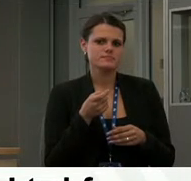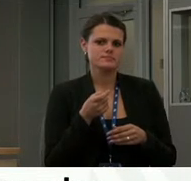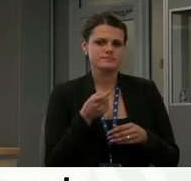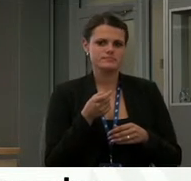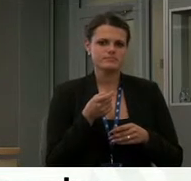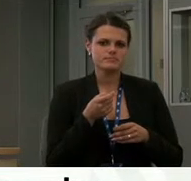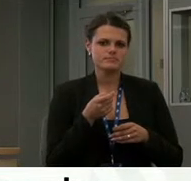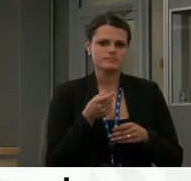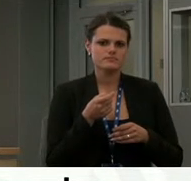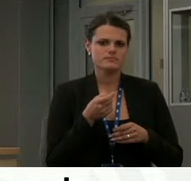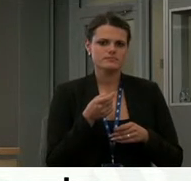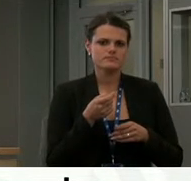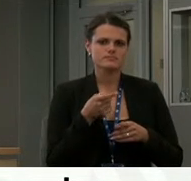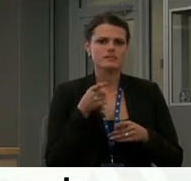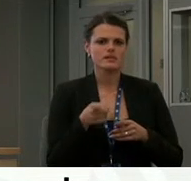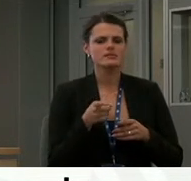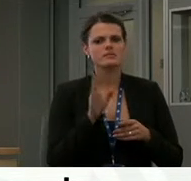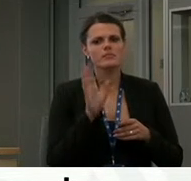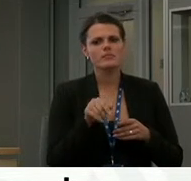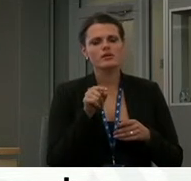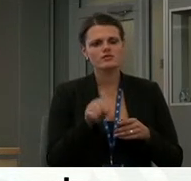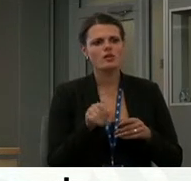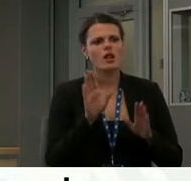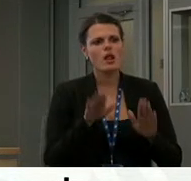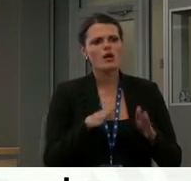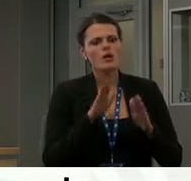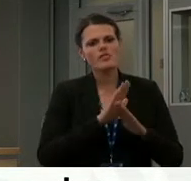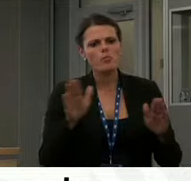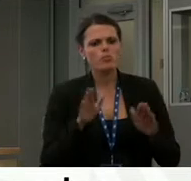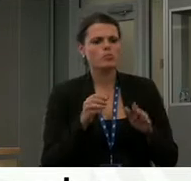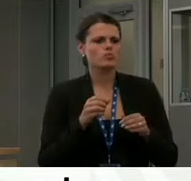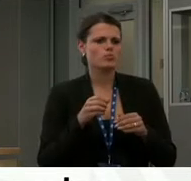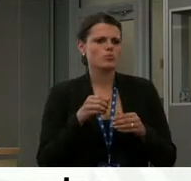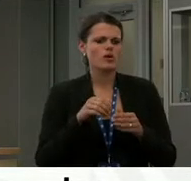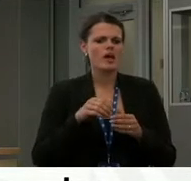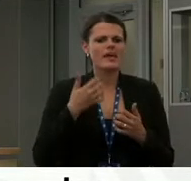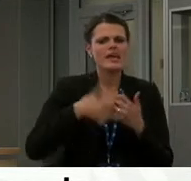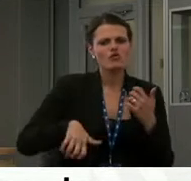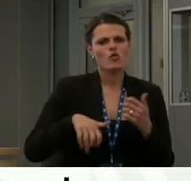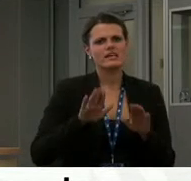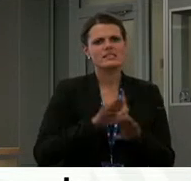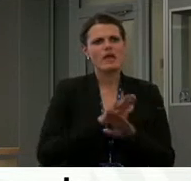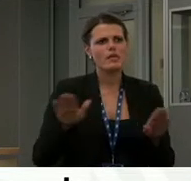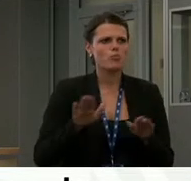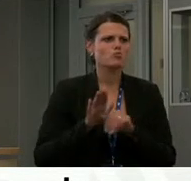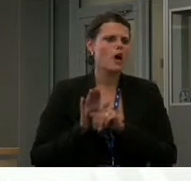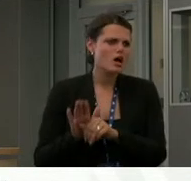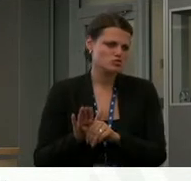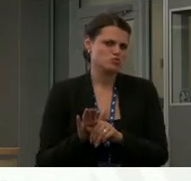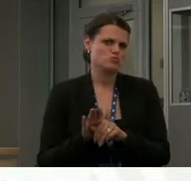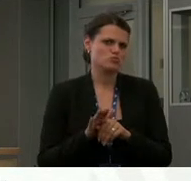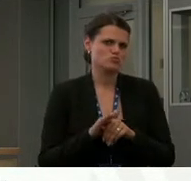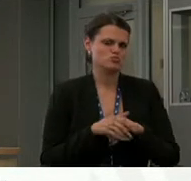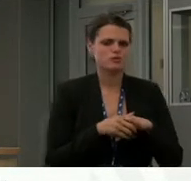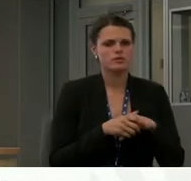prejudice. Prejudice fueled by stigmatization, exclusion, and ignorance tainted by paternalism